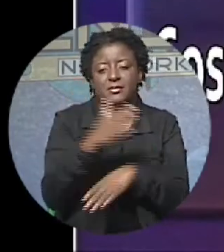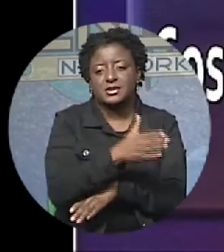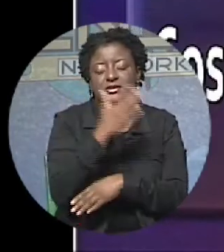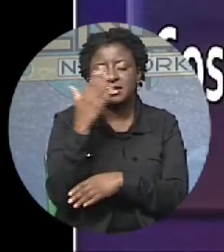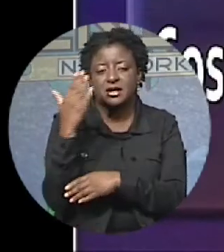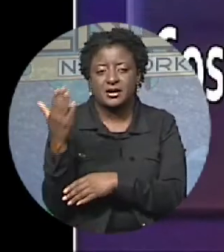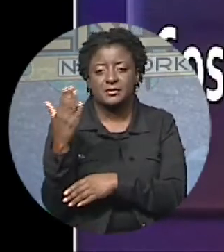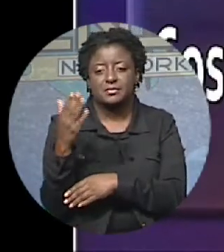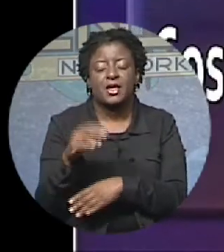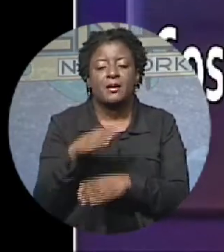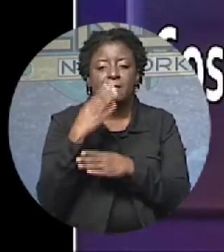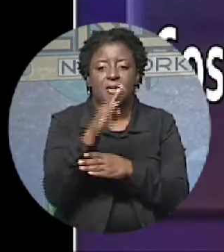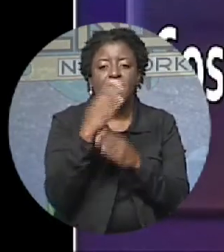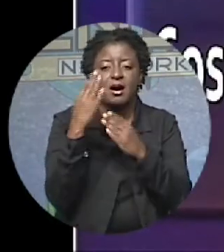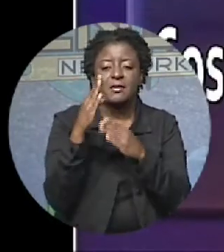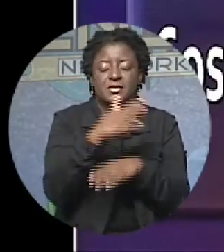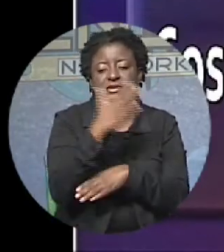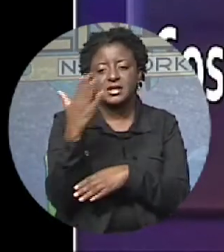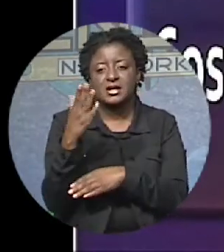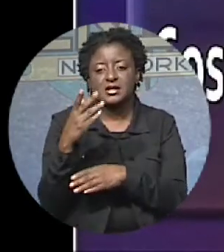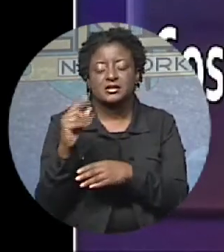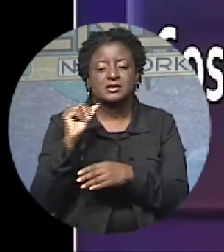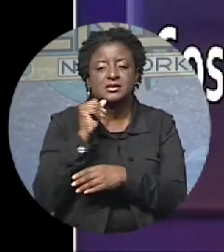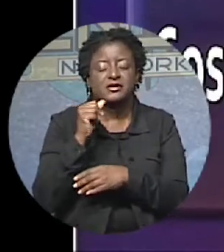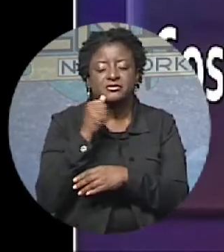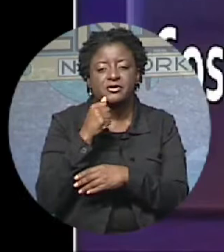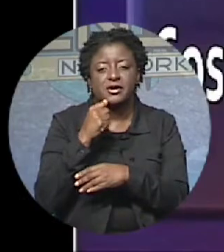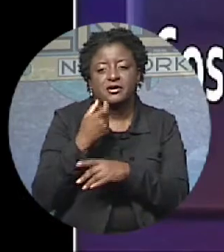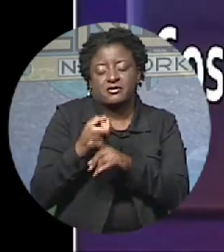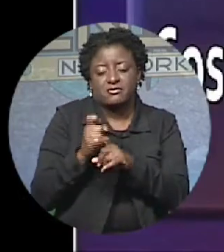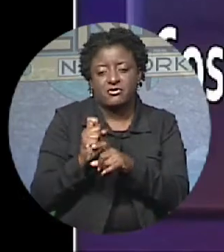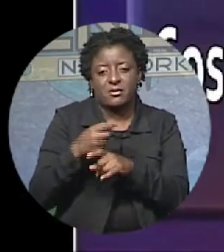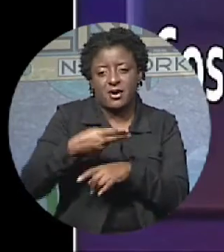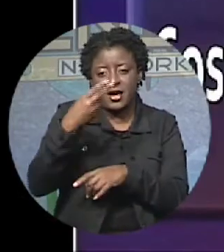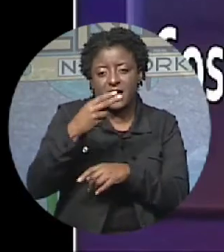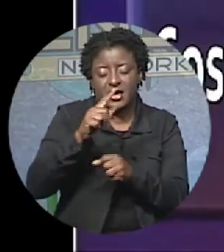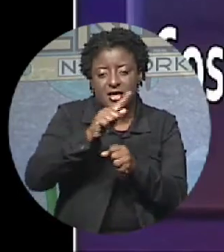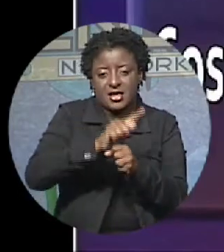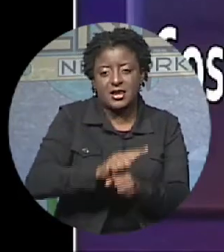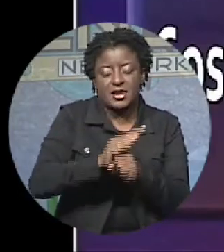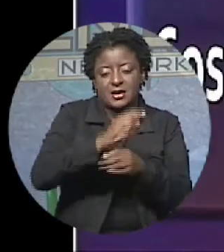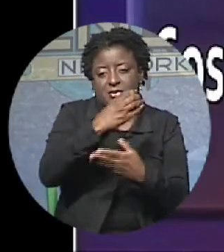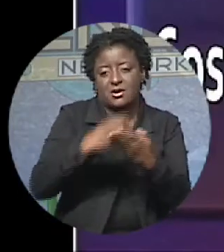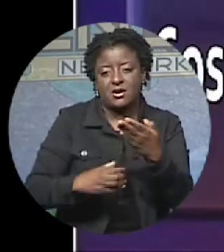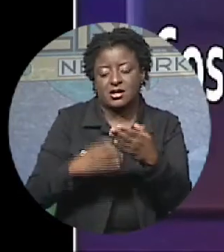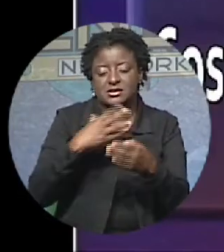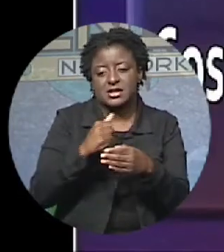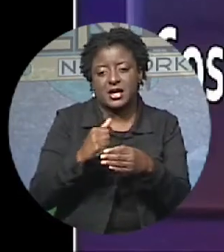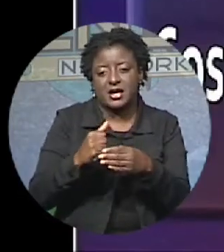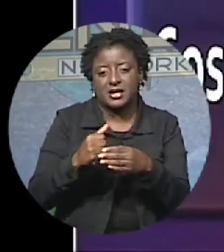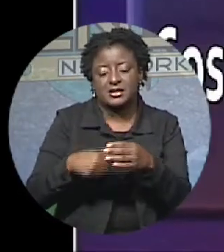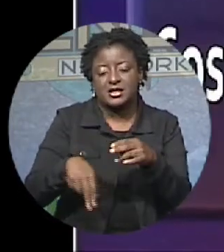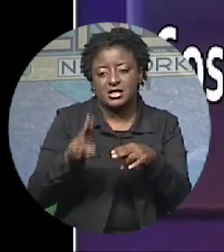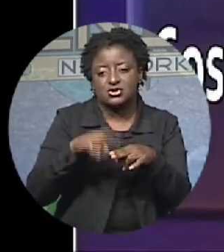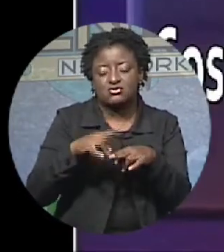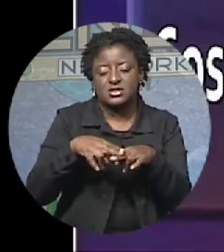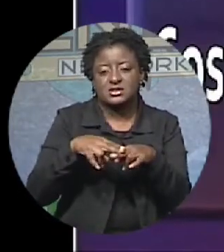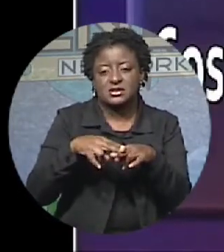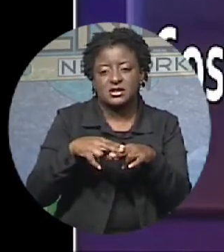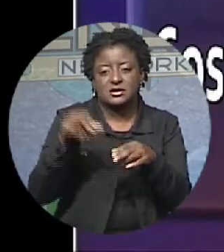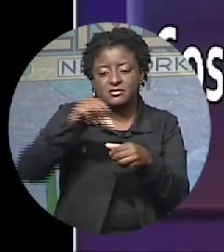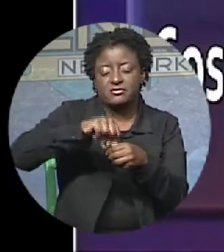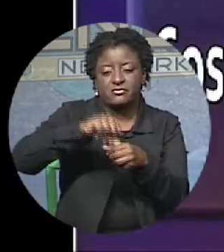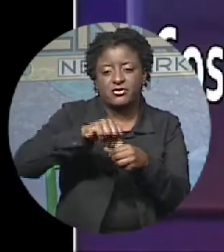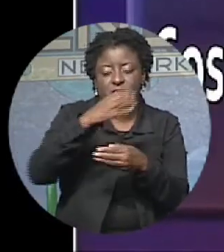communication, said Bahamas Air is suffering from high labor costs, an aging fleet, escalating fuel costs, and a commitment to unprofitable